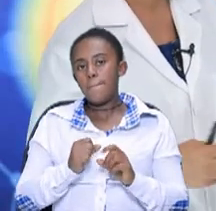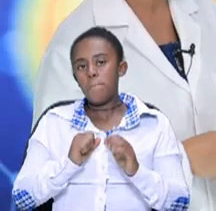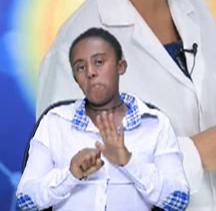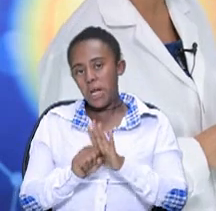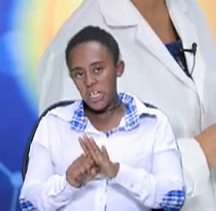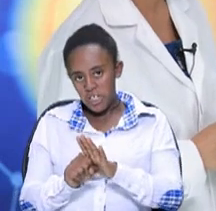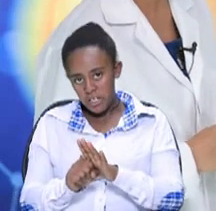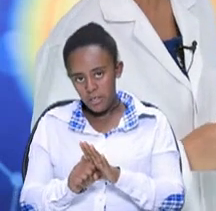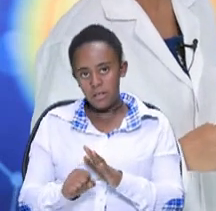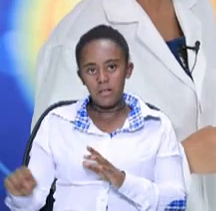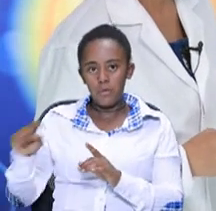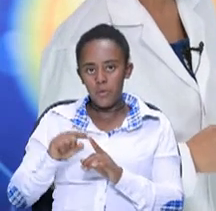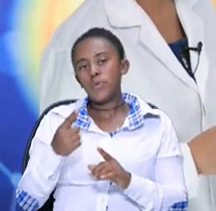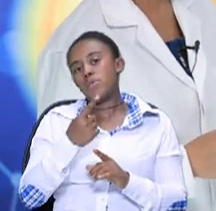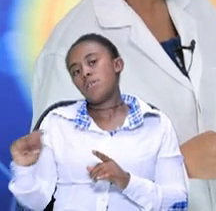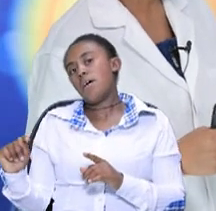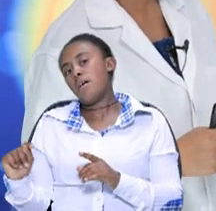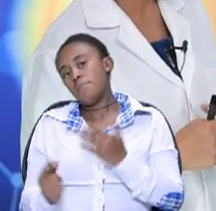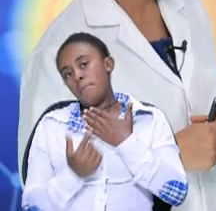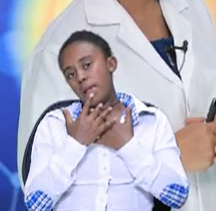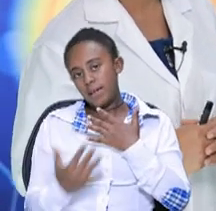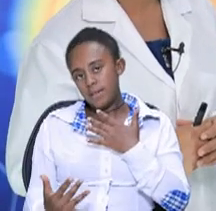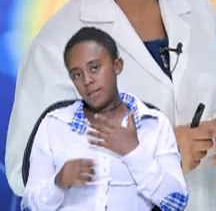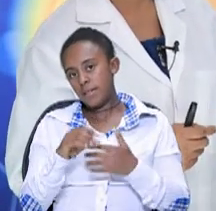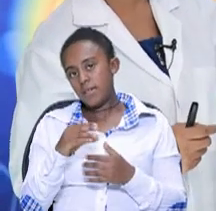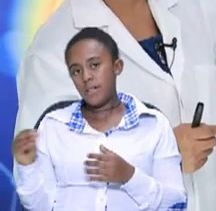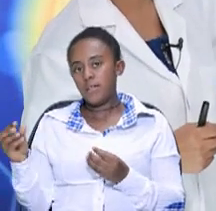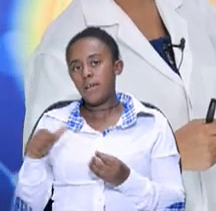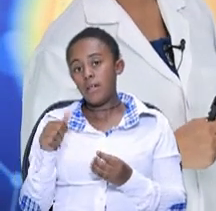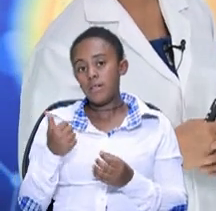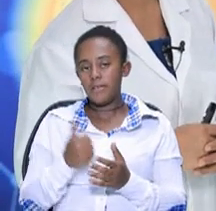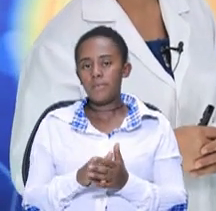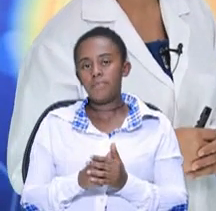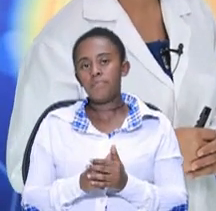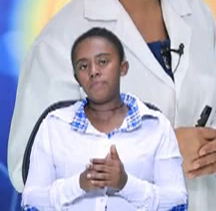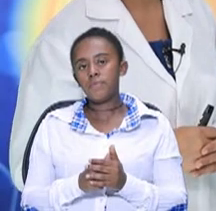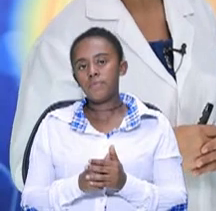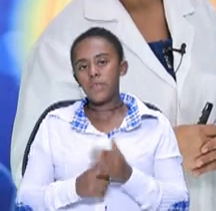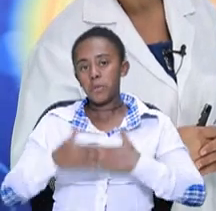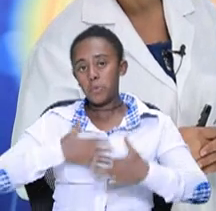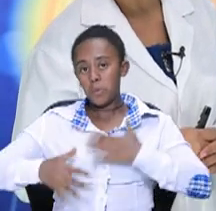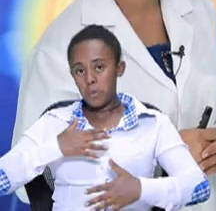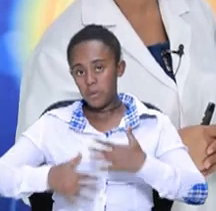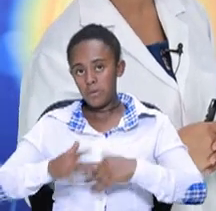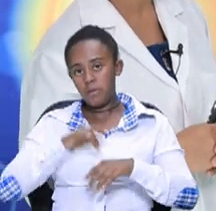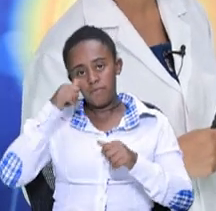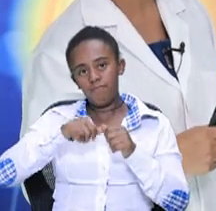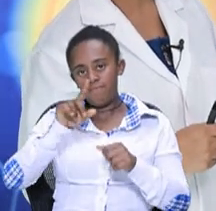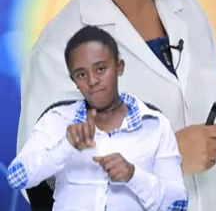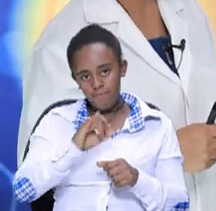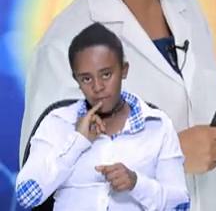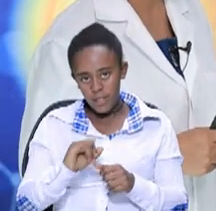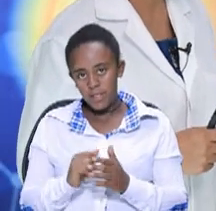to the blood. And the other point in this circulation that you have to remember